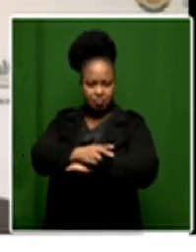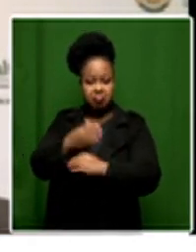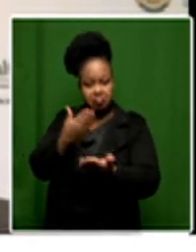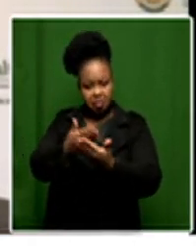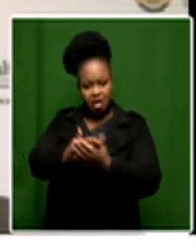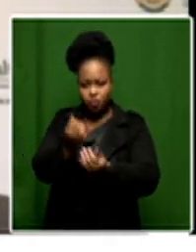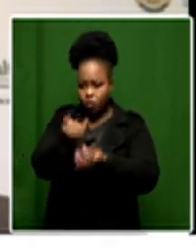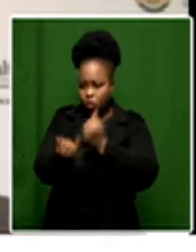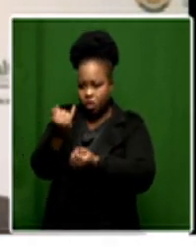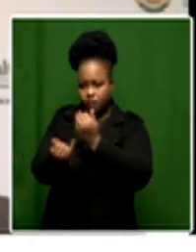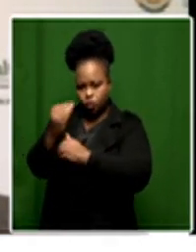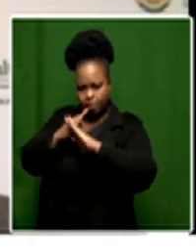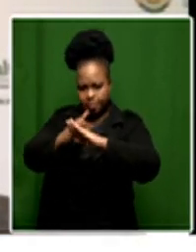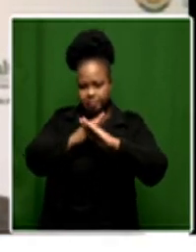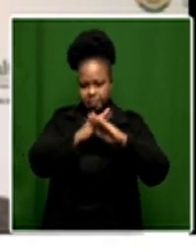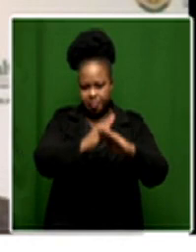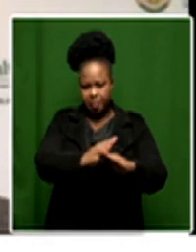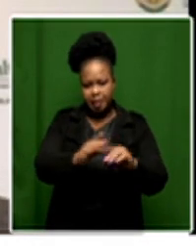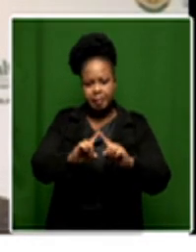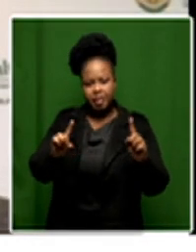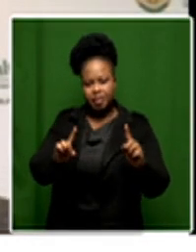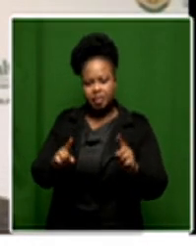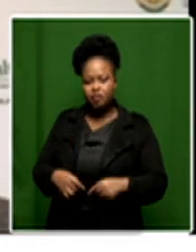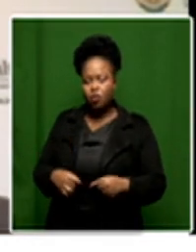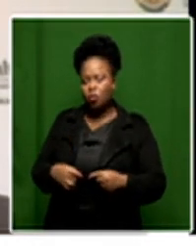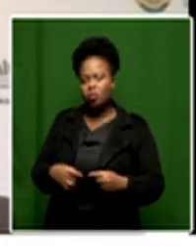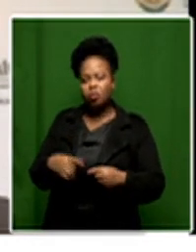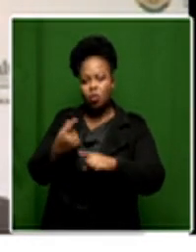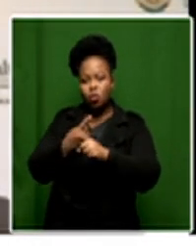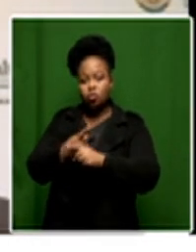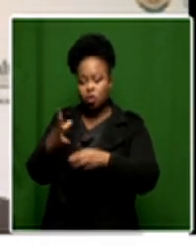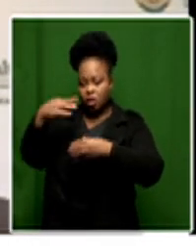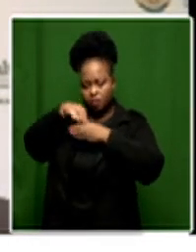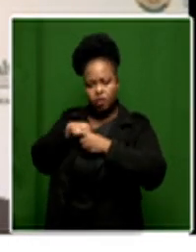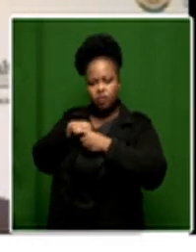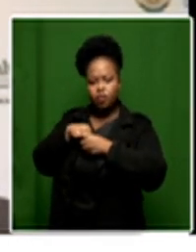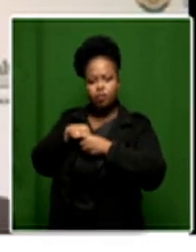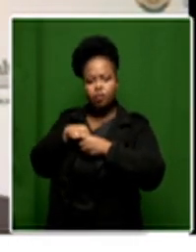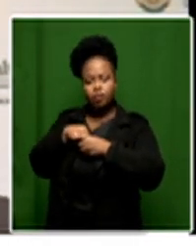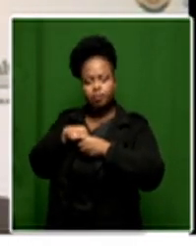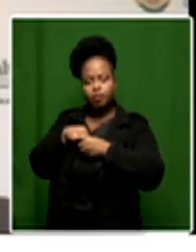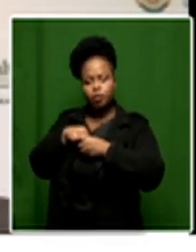immunity in the individual without having introduced any aspect of it as part of the